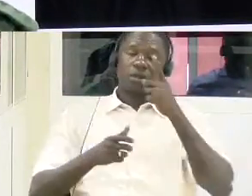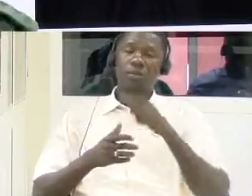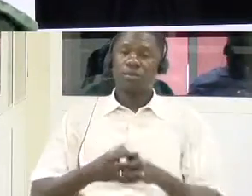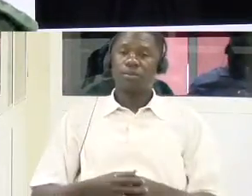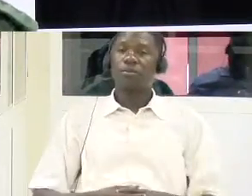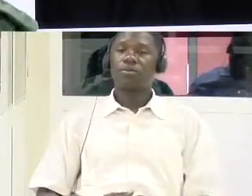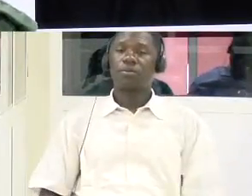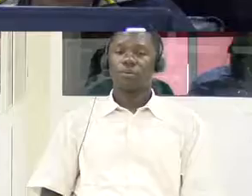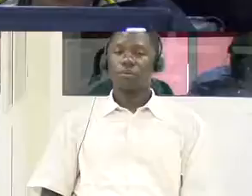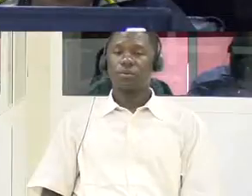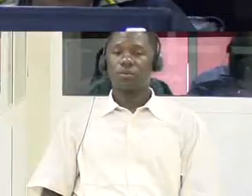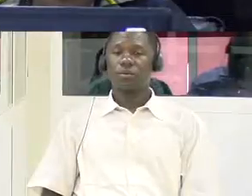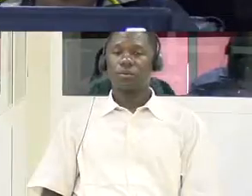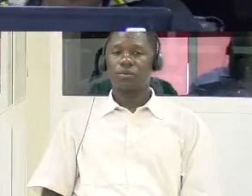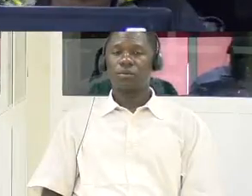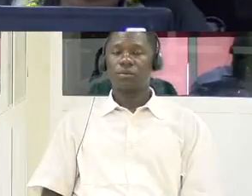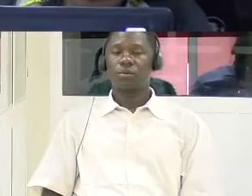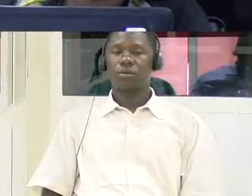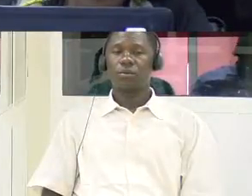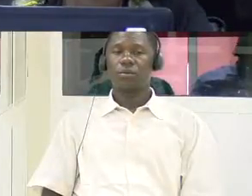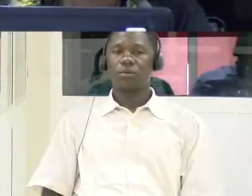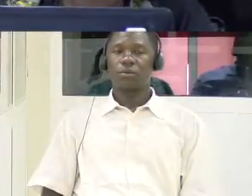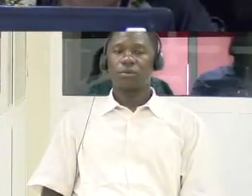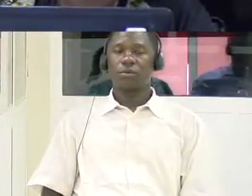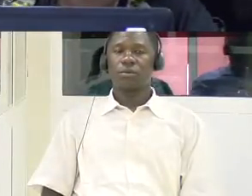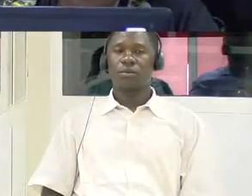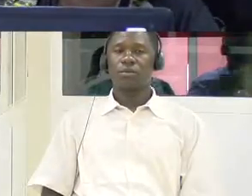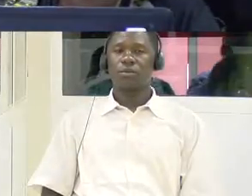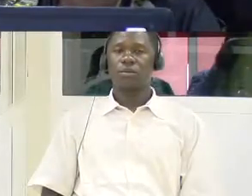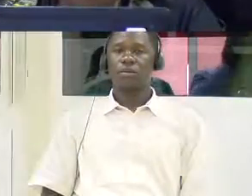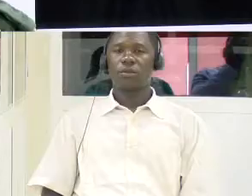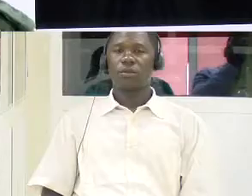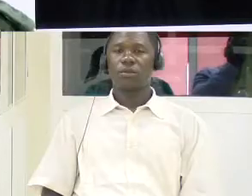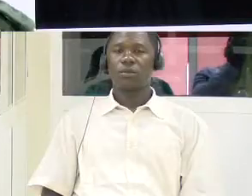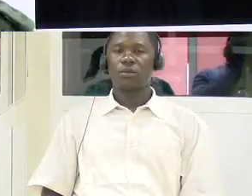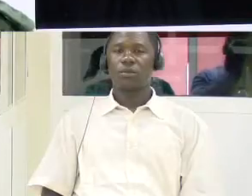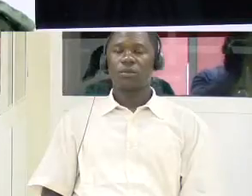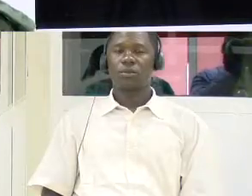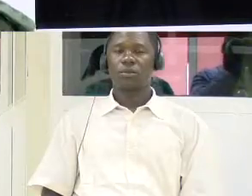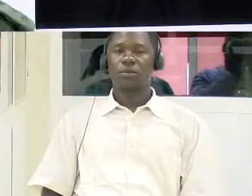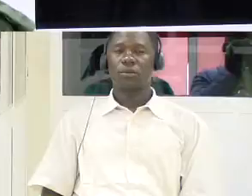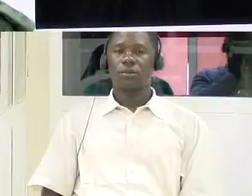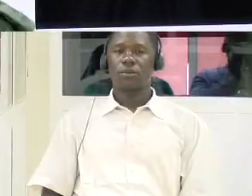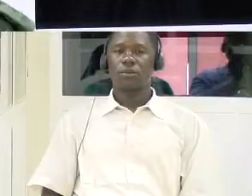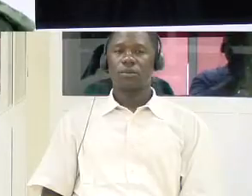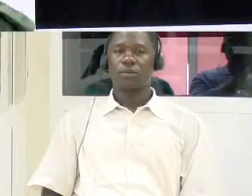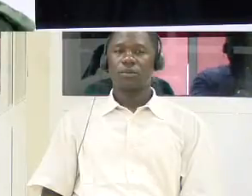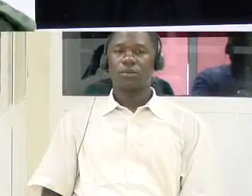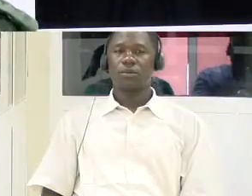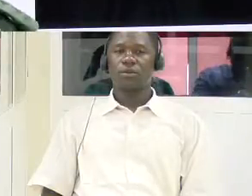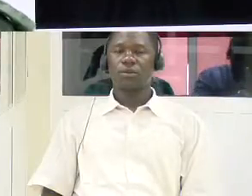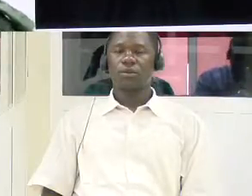said, look, even though you are putting on different uniforms, the security services of the Gambia are